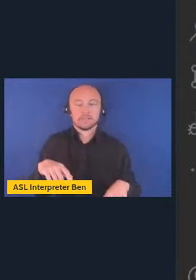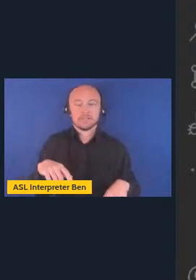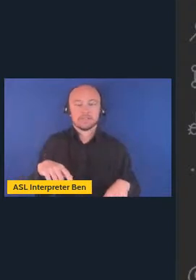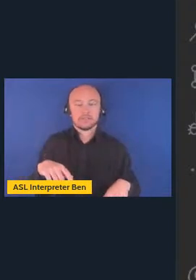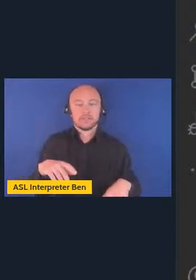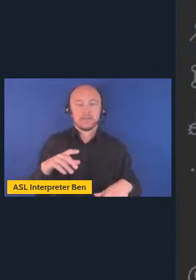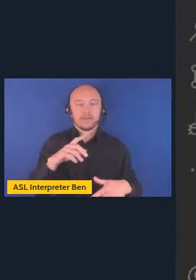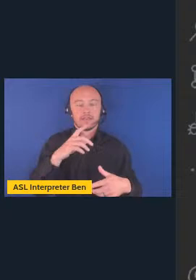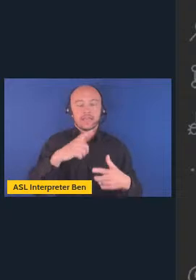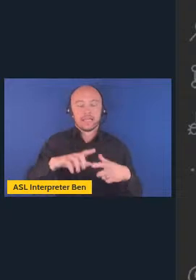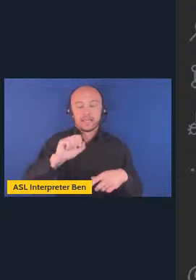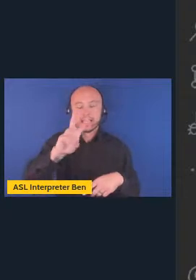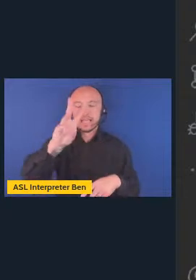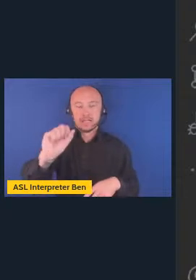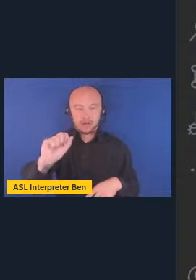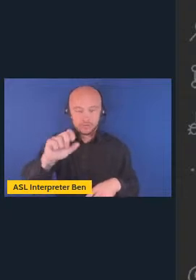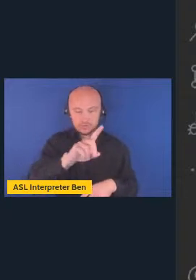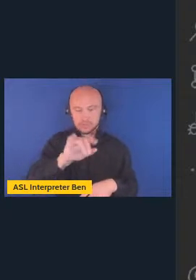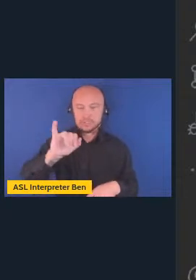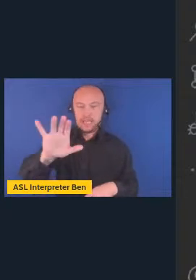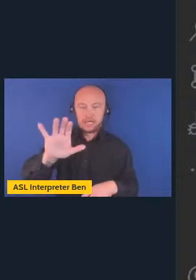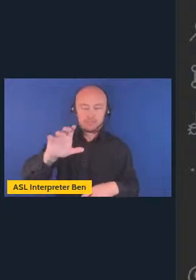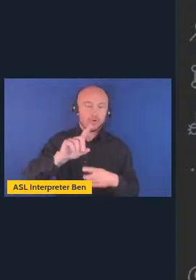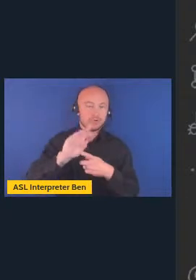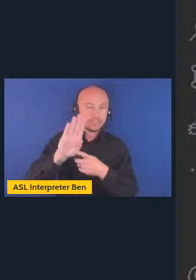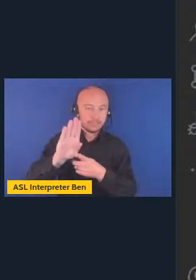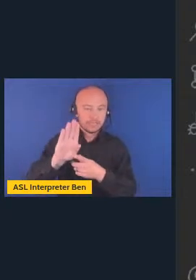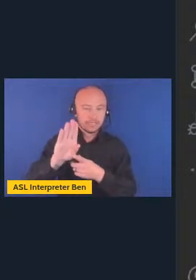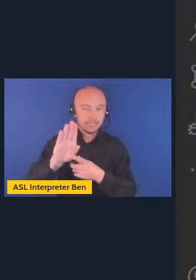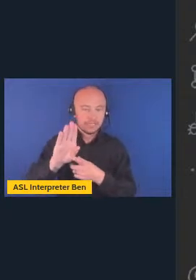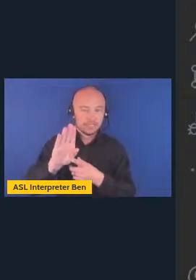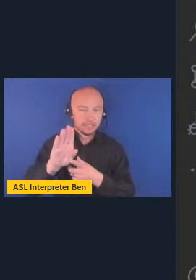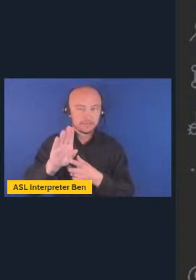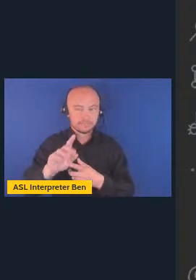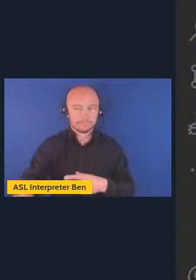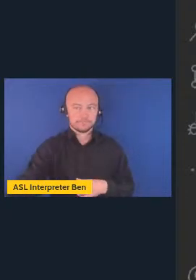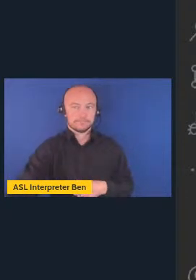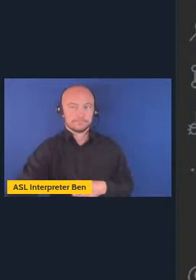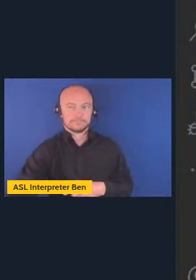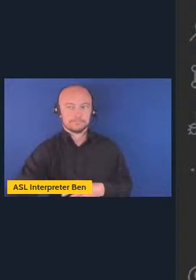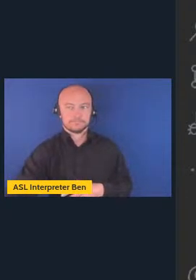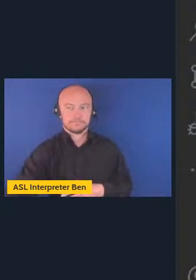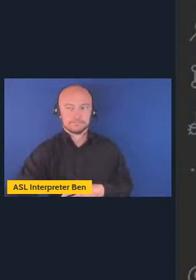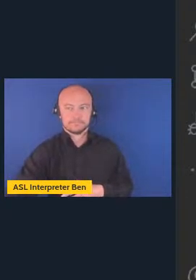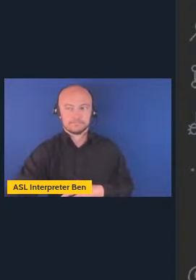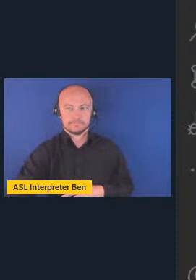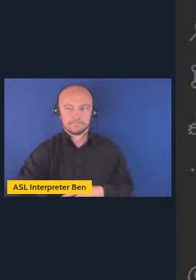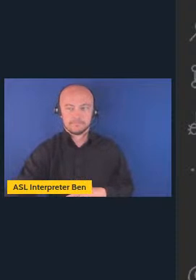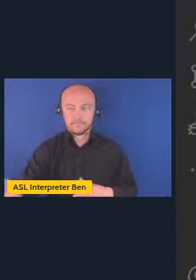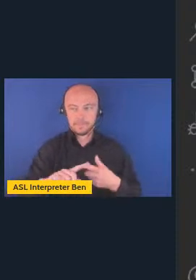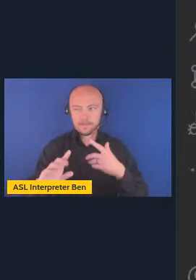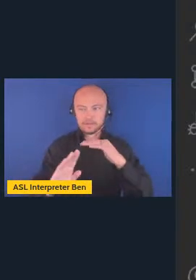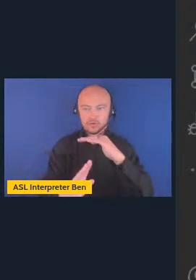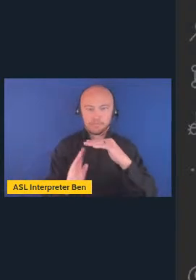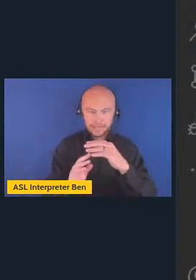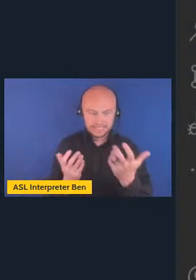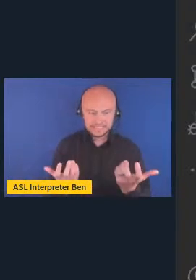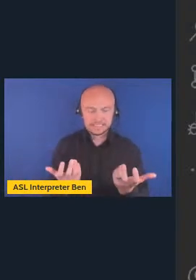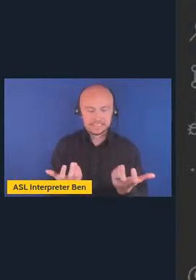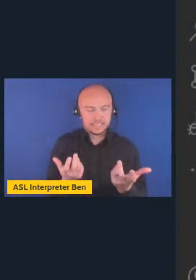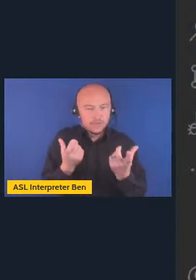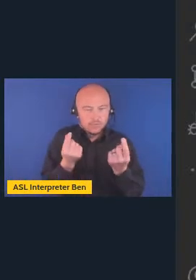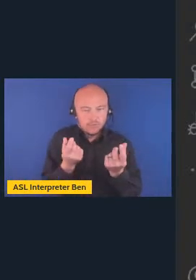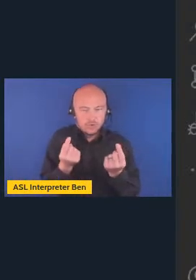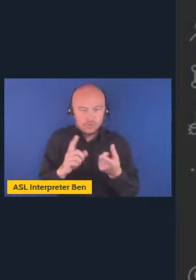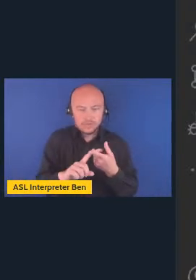AWS creates a DynamoDB instance and use it as a file. So I'm going to basically, every time I